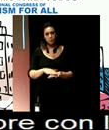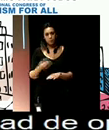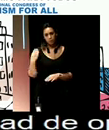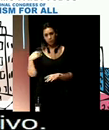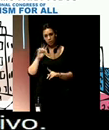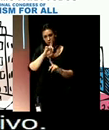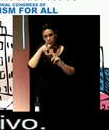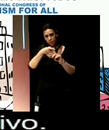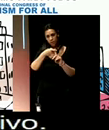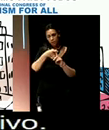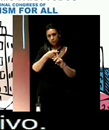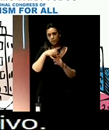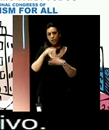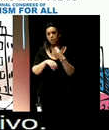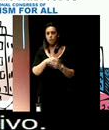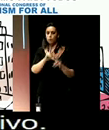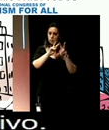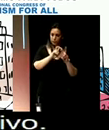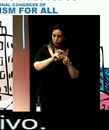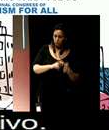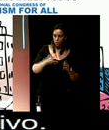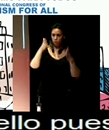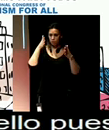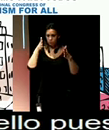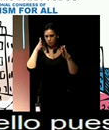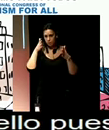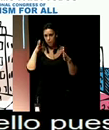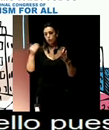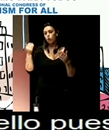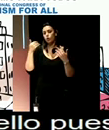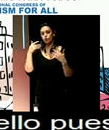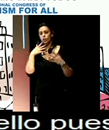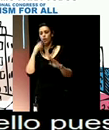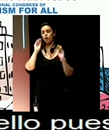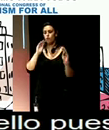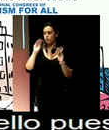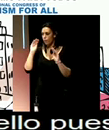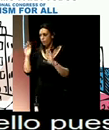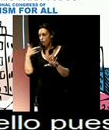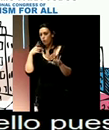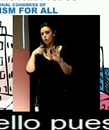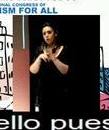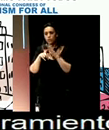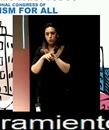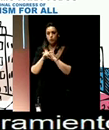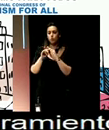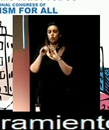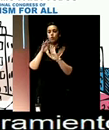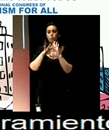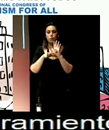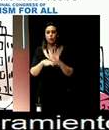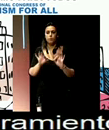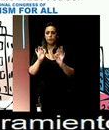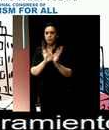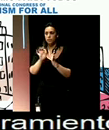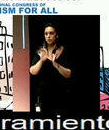people. And this is why we have been doing research, consultancy, training, management, programs